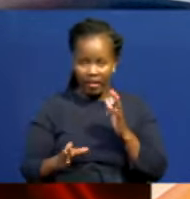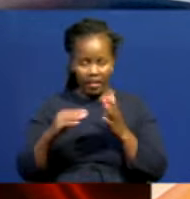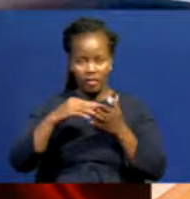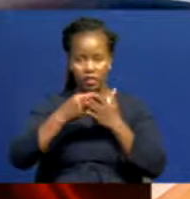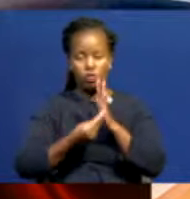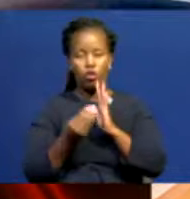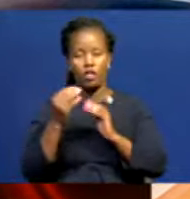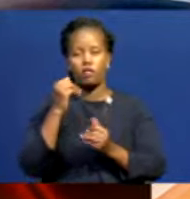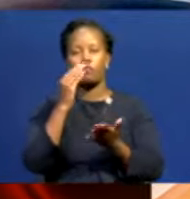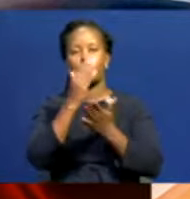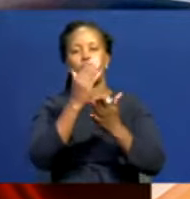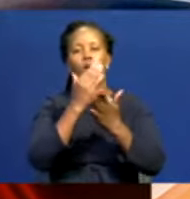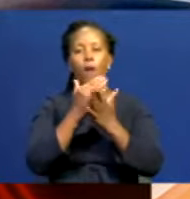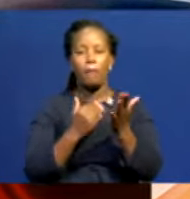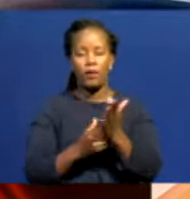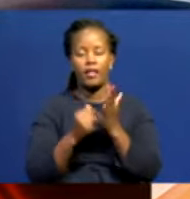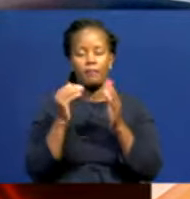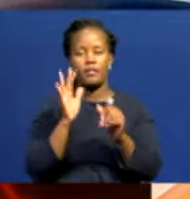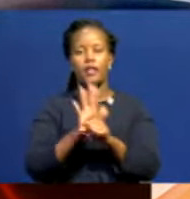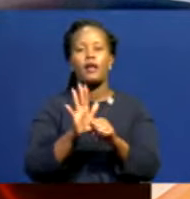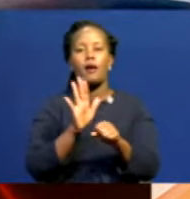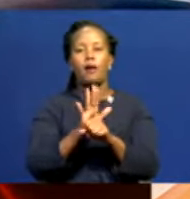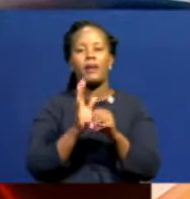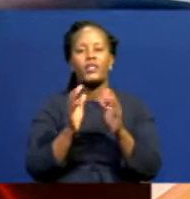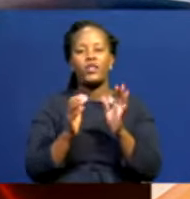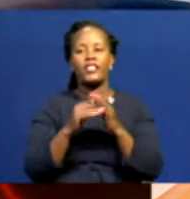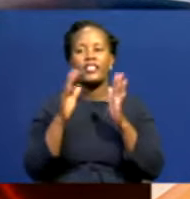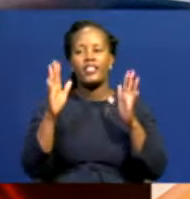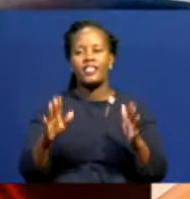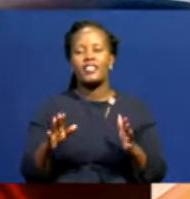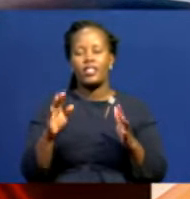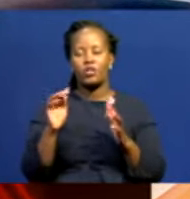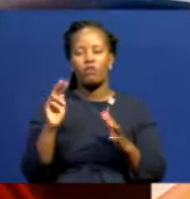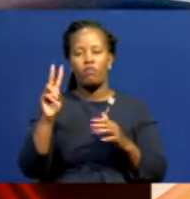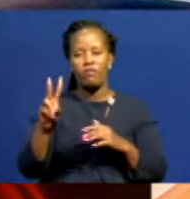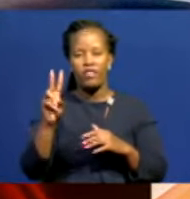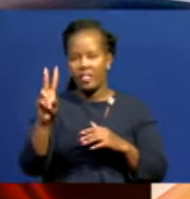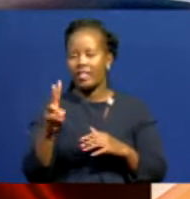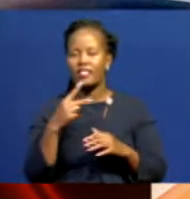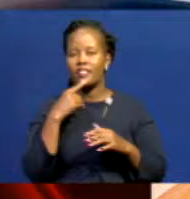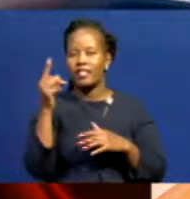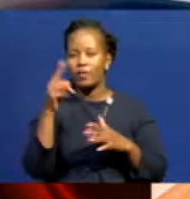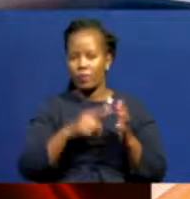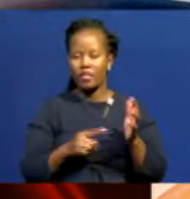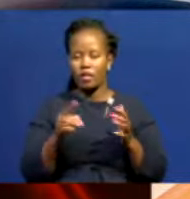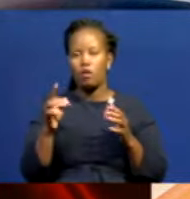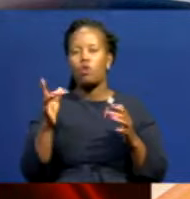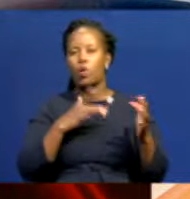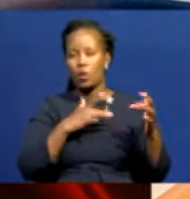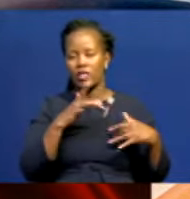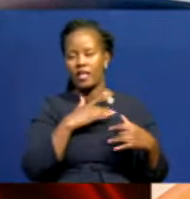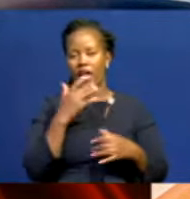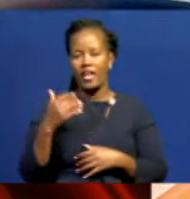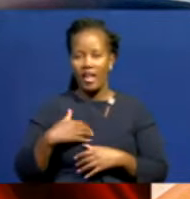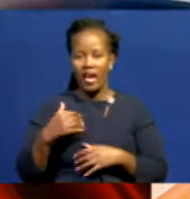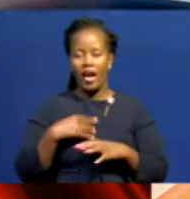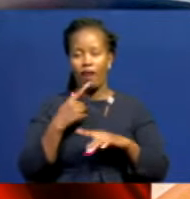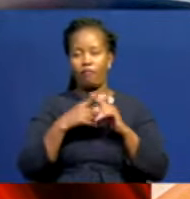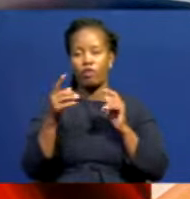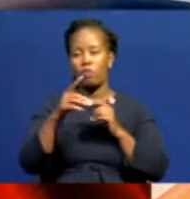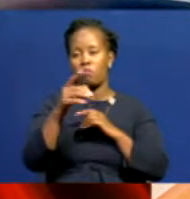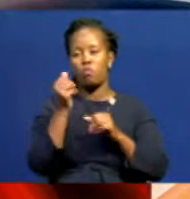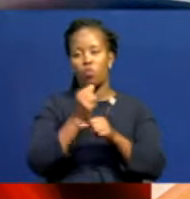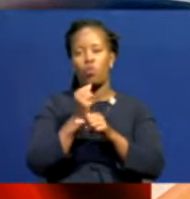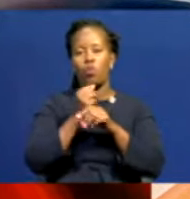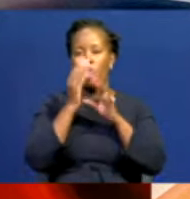Vihiga County Majority Leader Manoah Mbogu expressed concerns among the chief officers and other employees of the devolved units